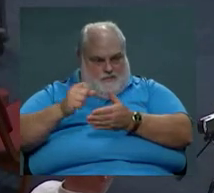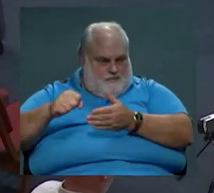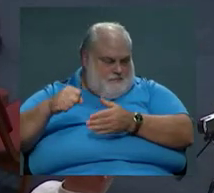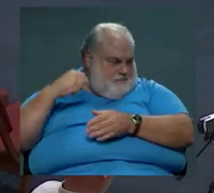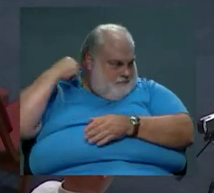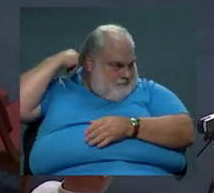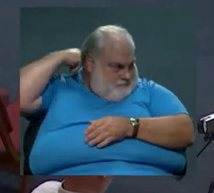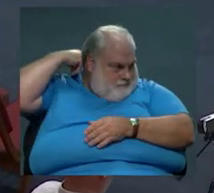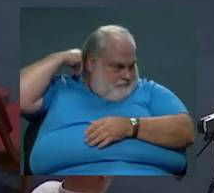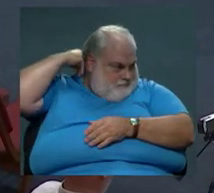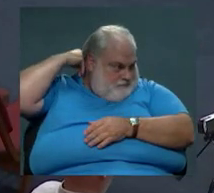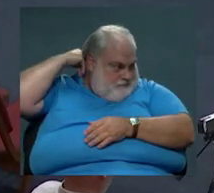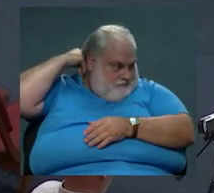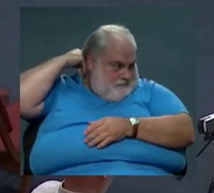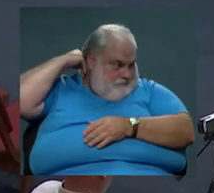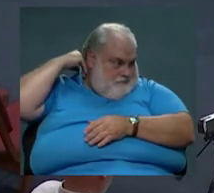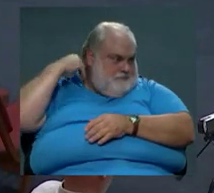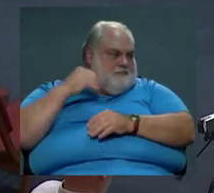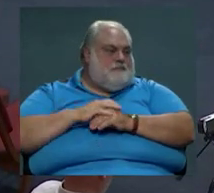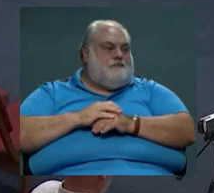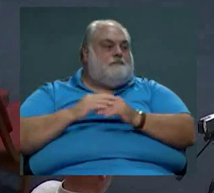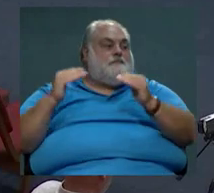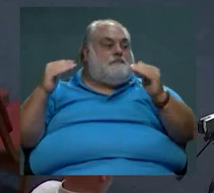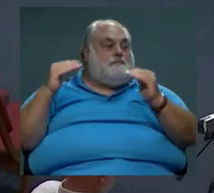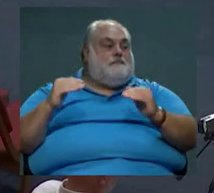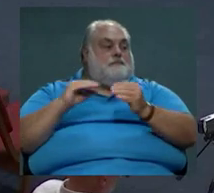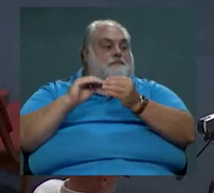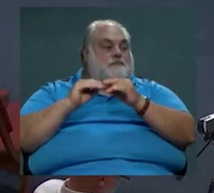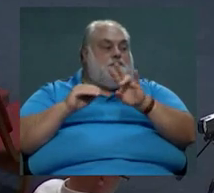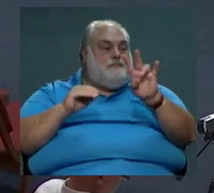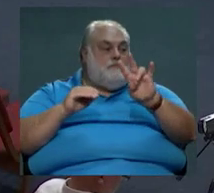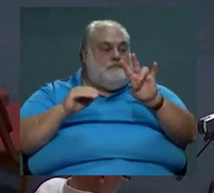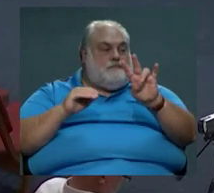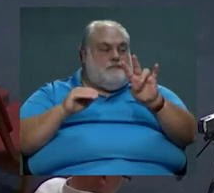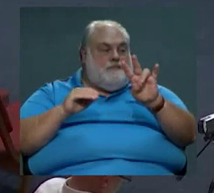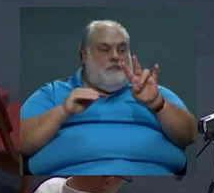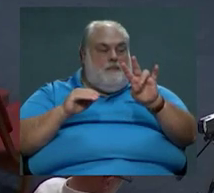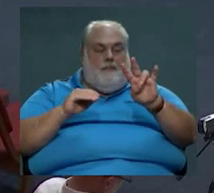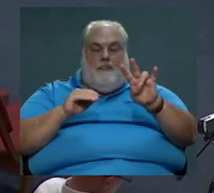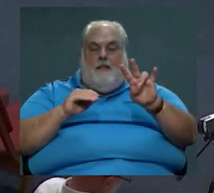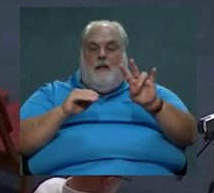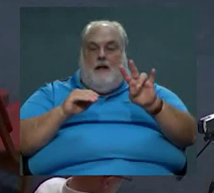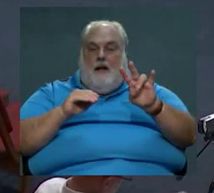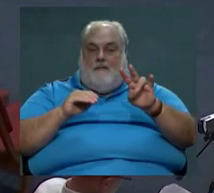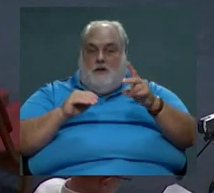good. Okay, item 7, Director Adcock has a question on that.